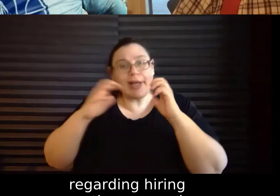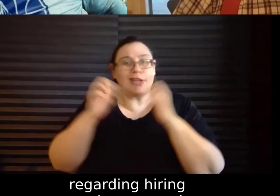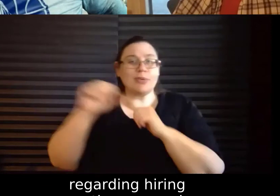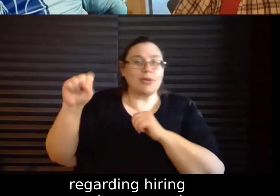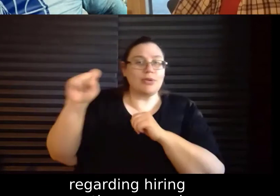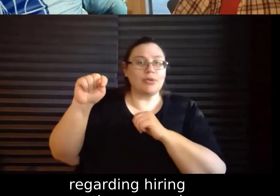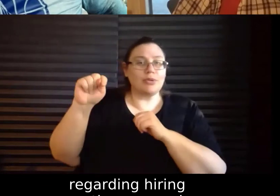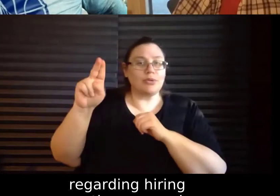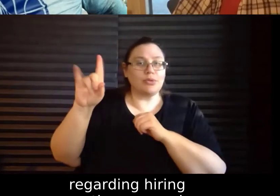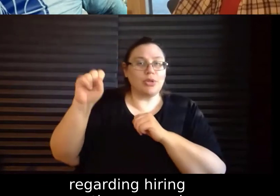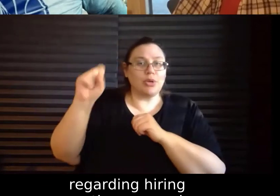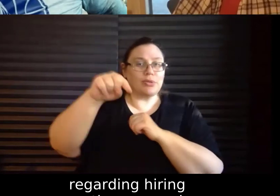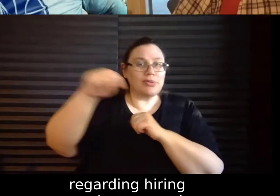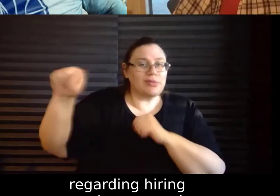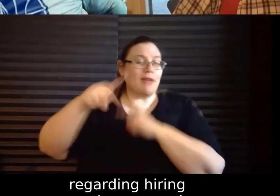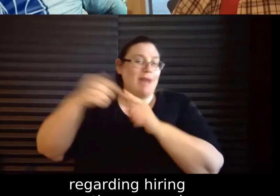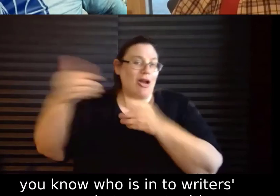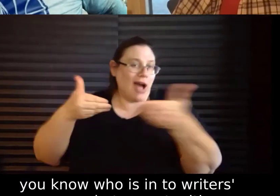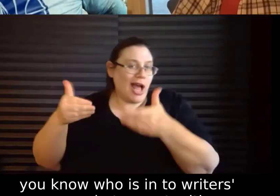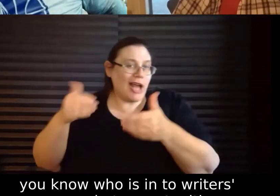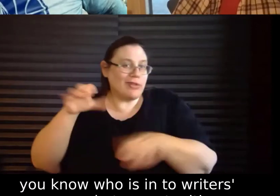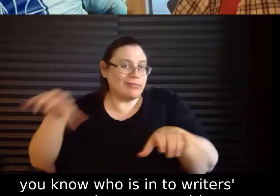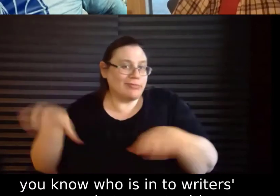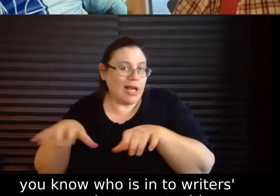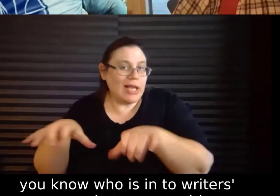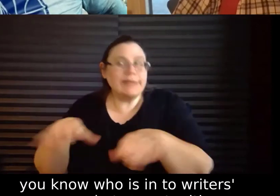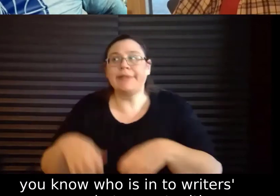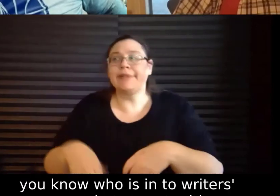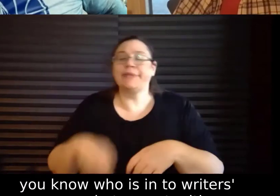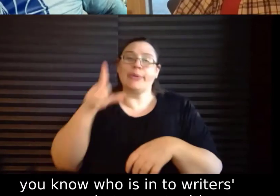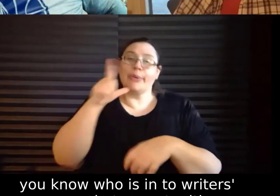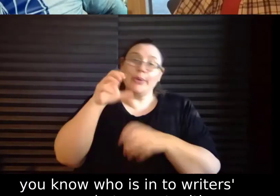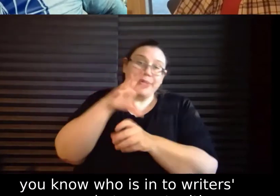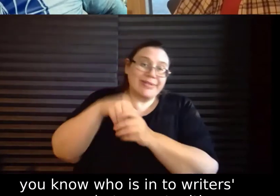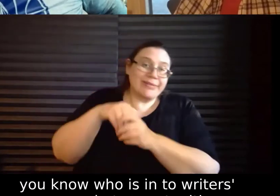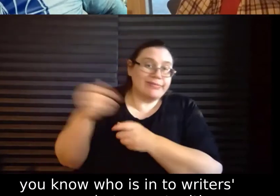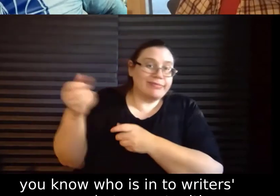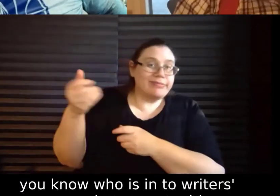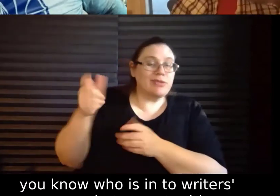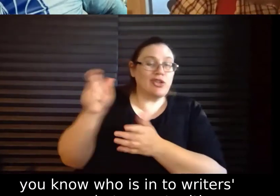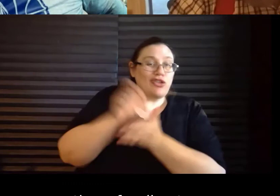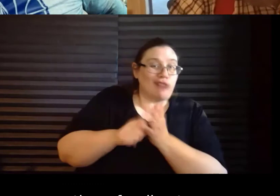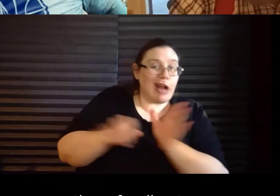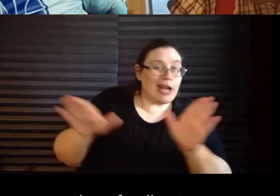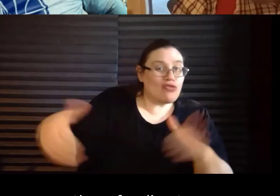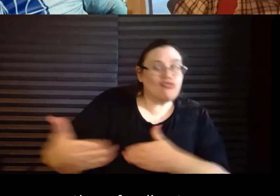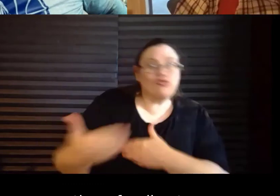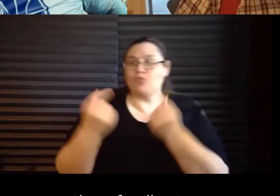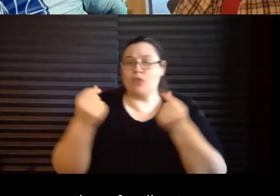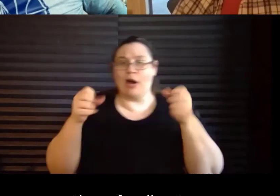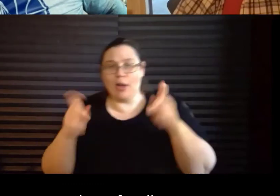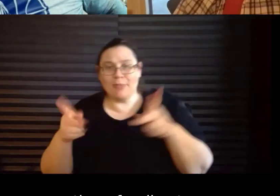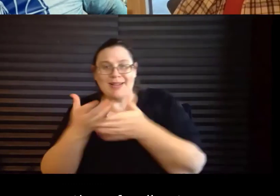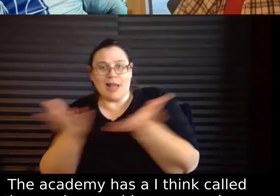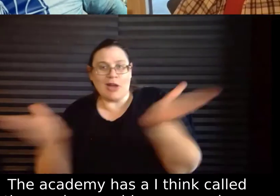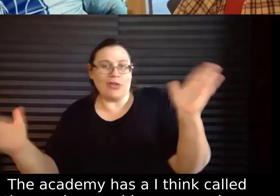regarding hiring practices, regarding who's in the writer's room, what opportunities are there for